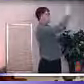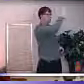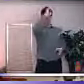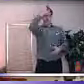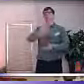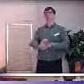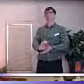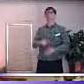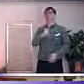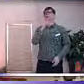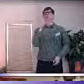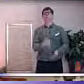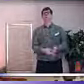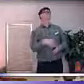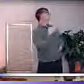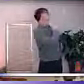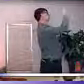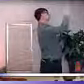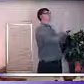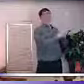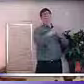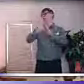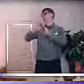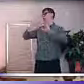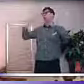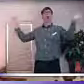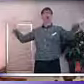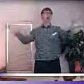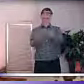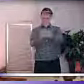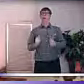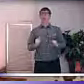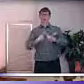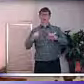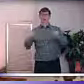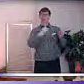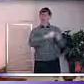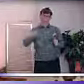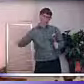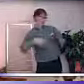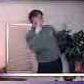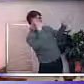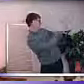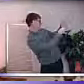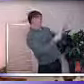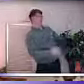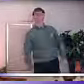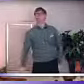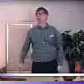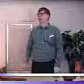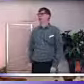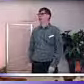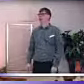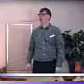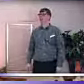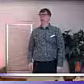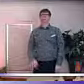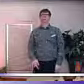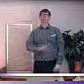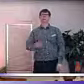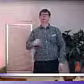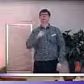what we mean when we say God is omnipresent, that God is everywhere. Or as perhaps